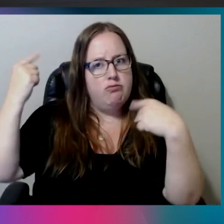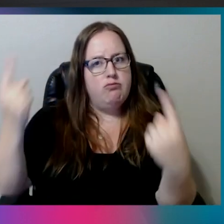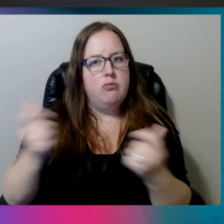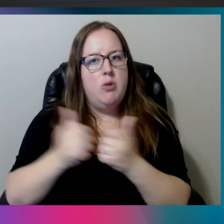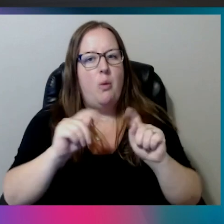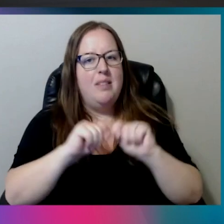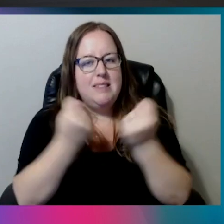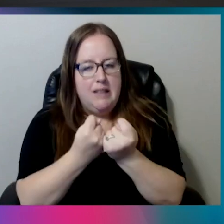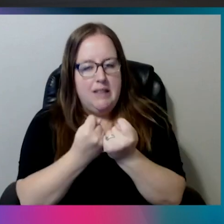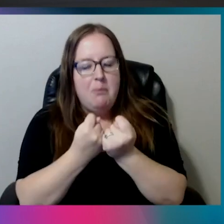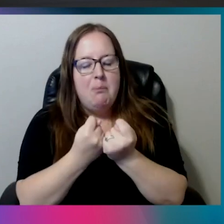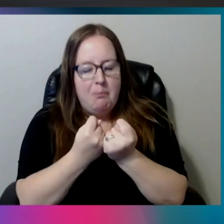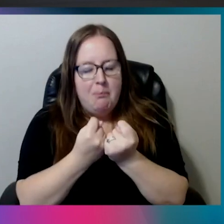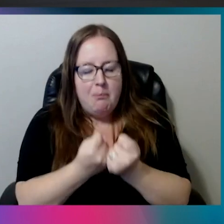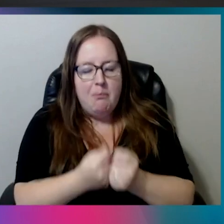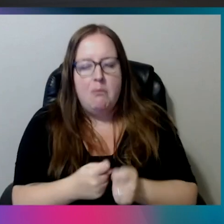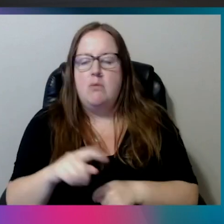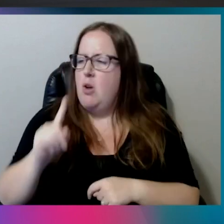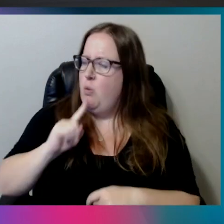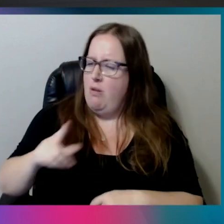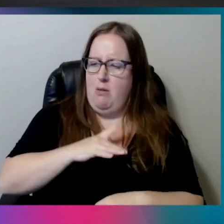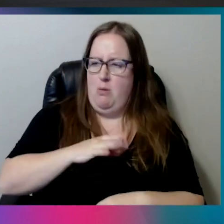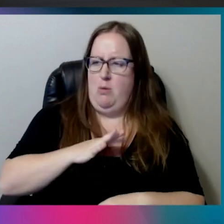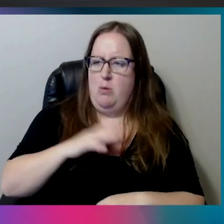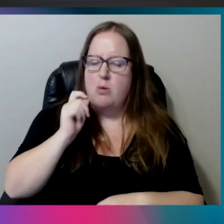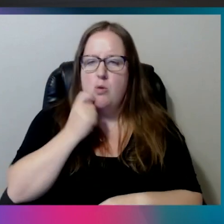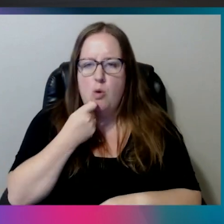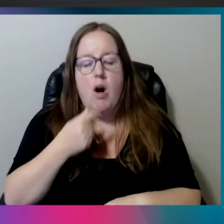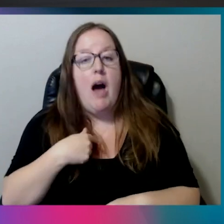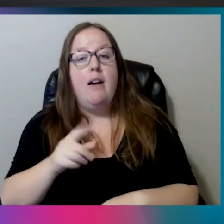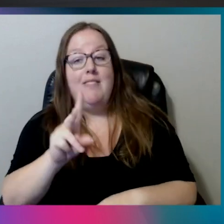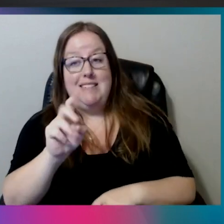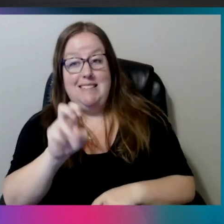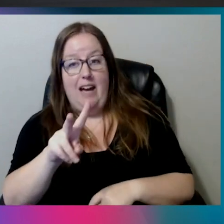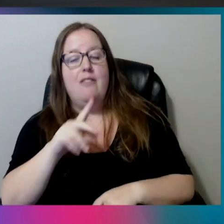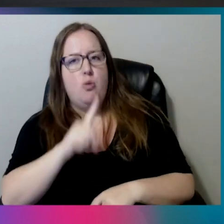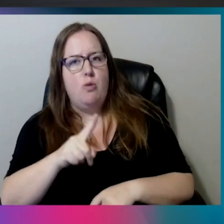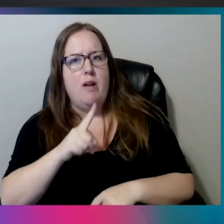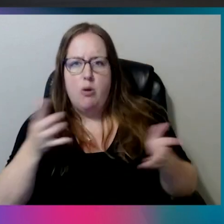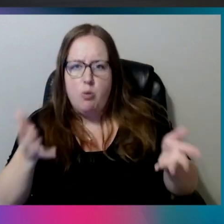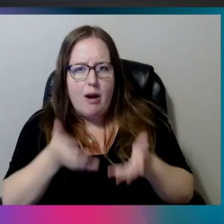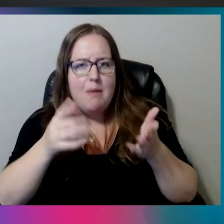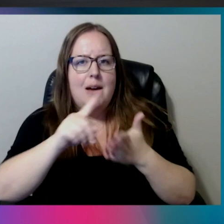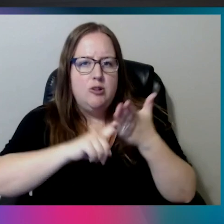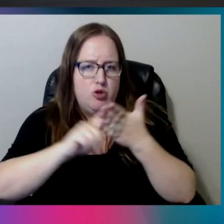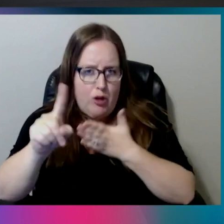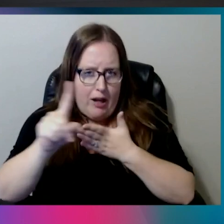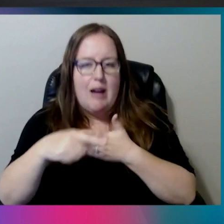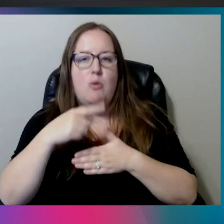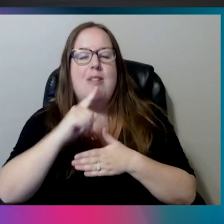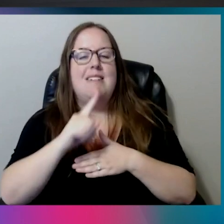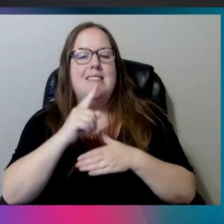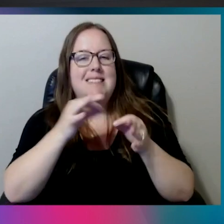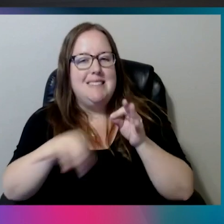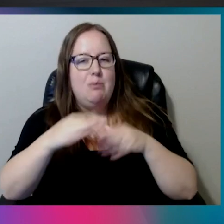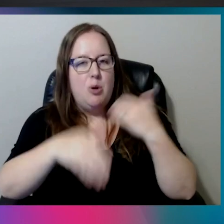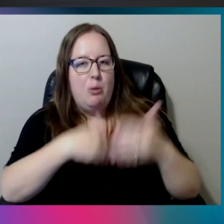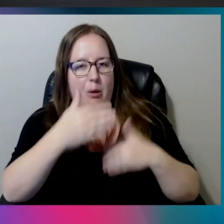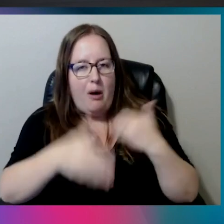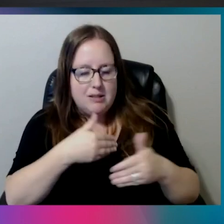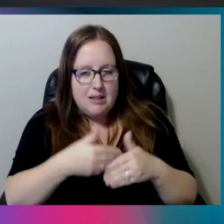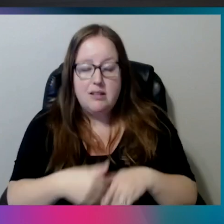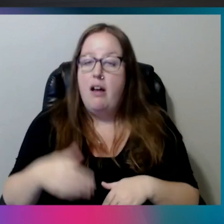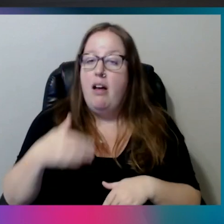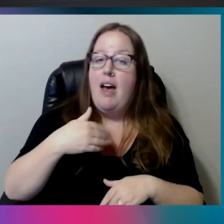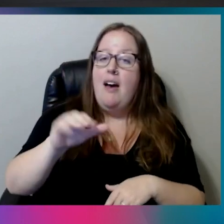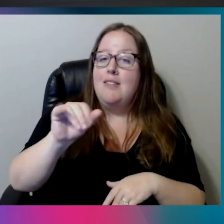little while now. That's very cool. If you're a .NET dev, I heartily recommend checking this out. It really simplifies the process. And on the side here, I've got settings.